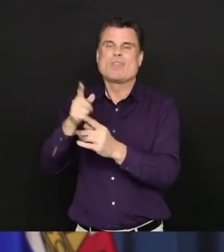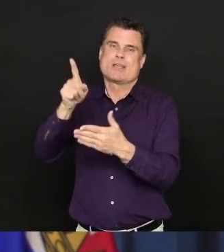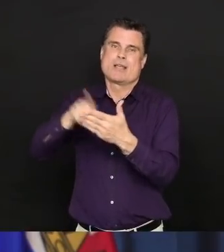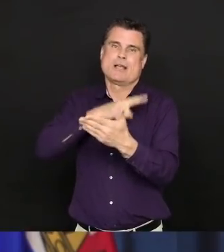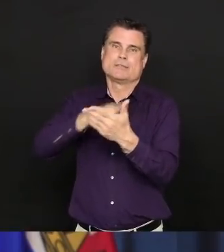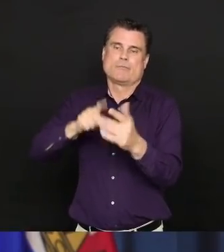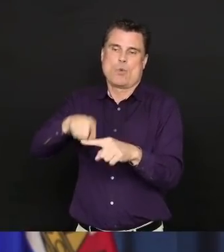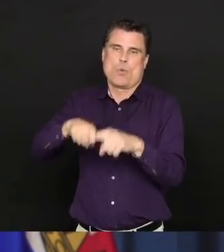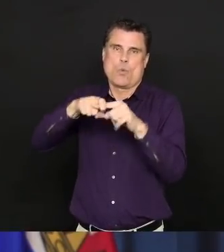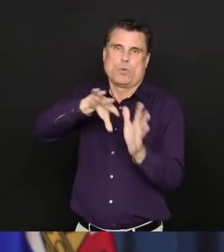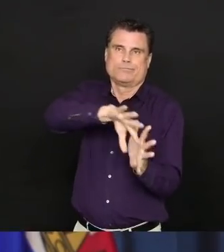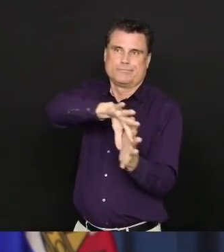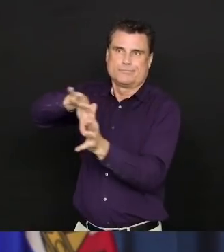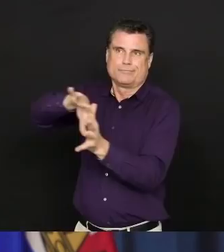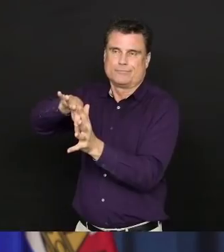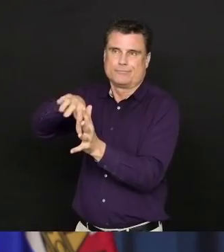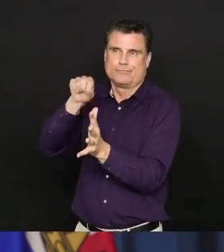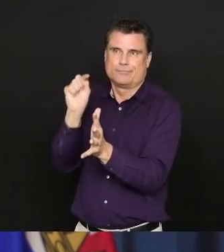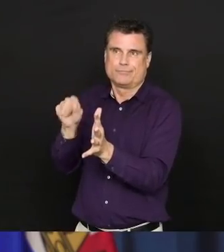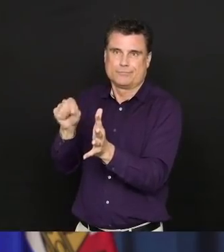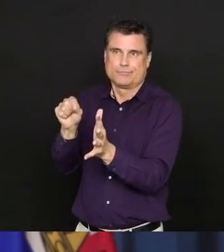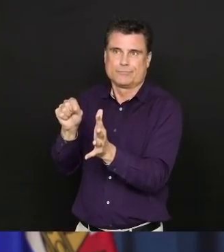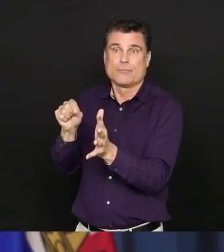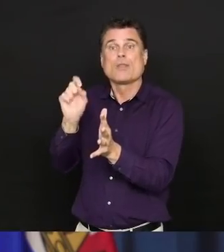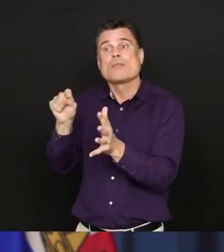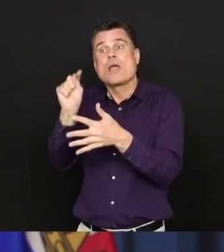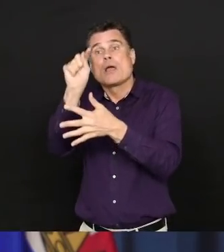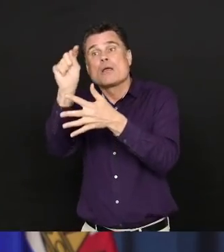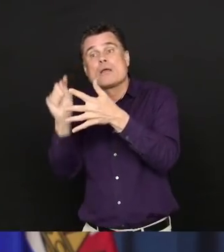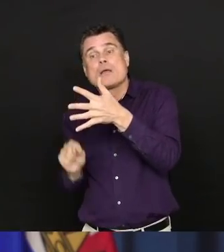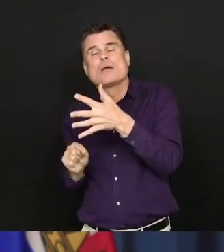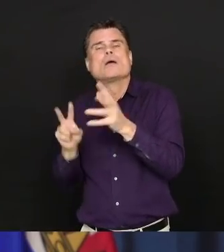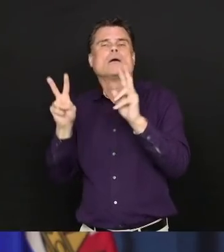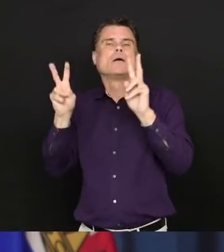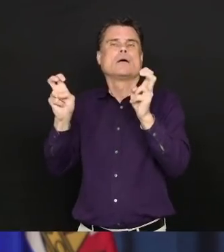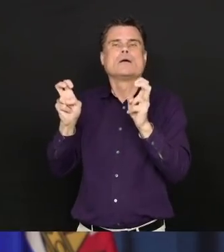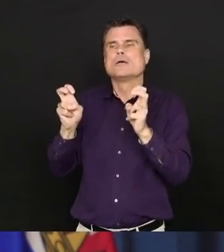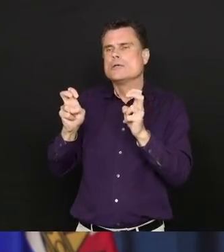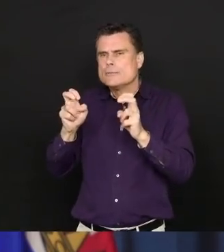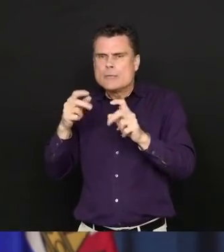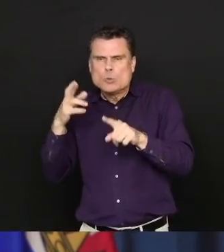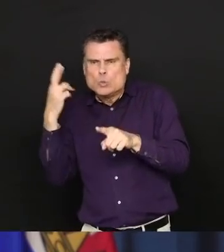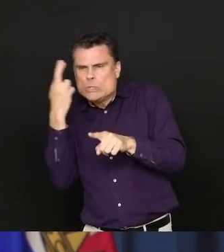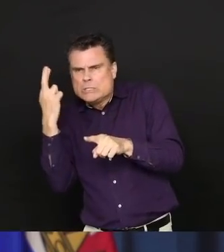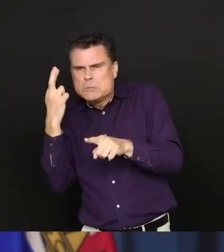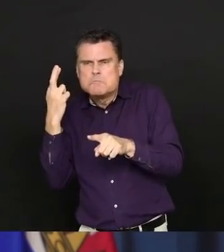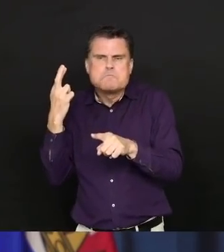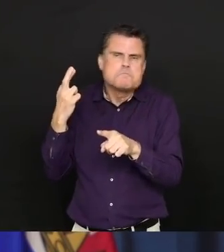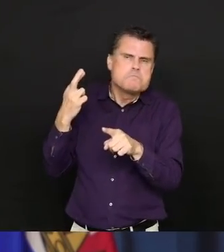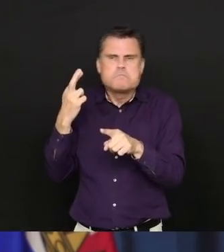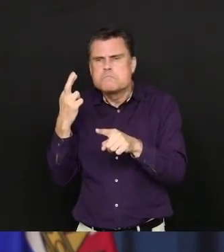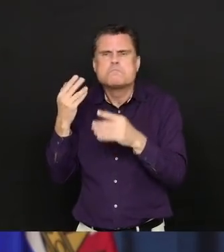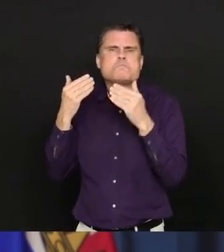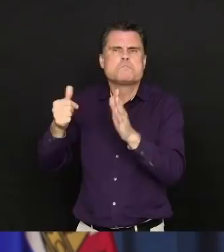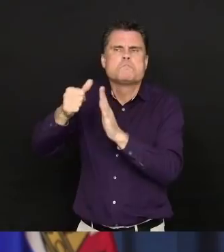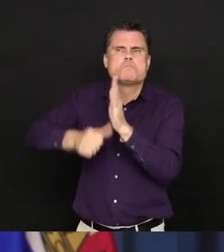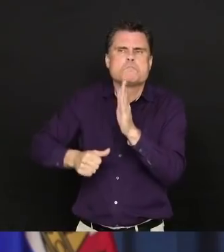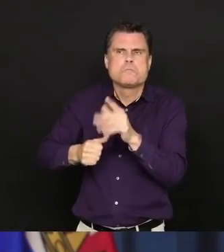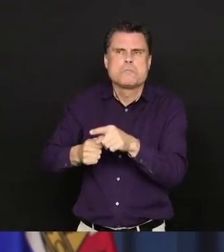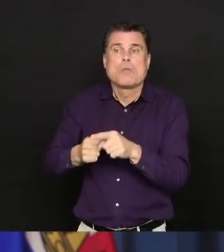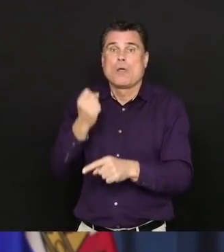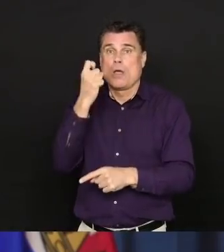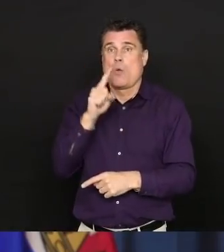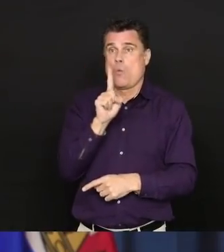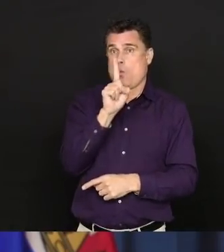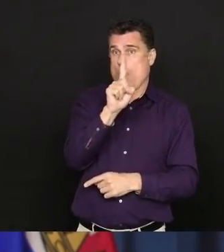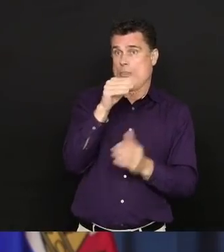in this period, elective surgeries they're called, or scheduled surgeries, all of them medically necessary surgeries. I want to underline